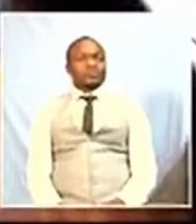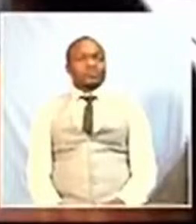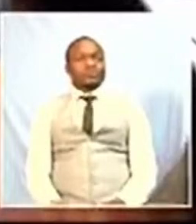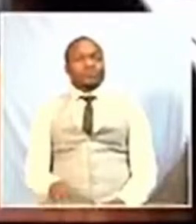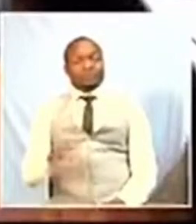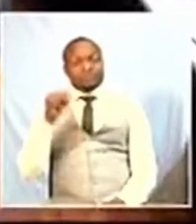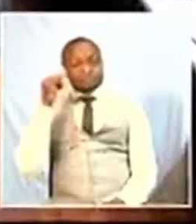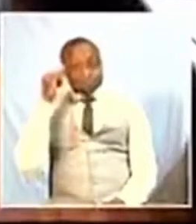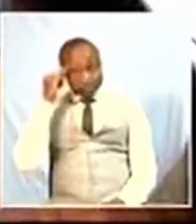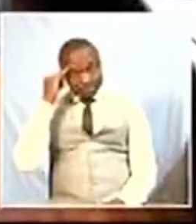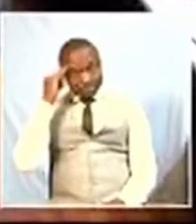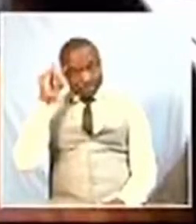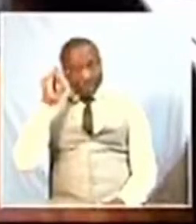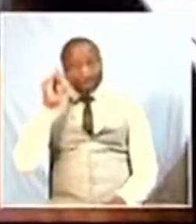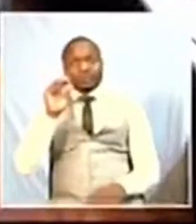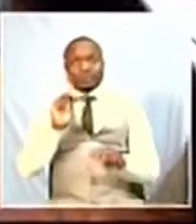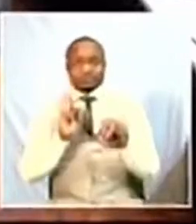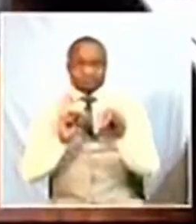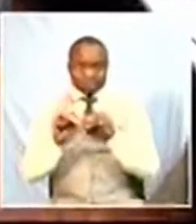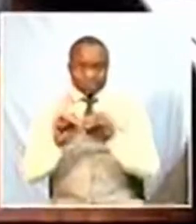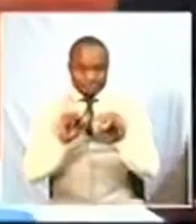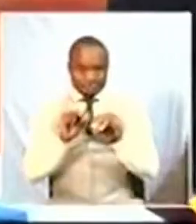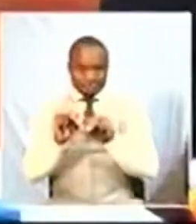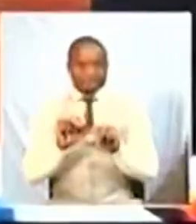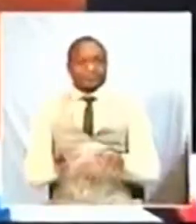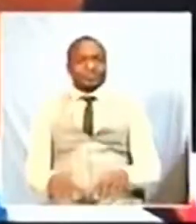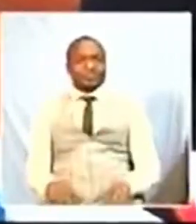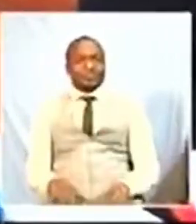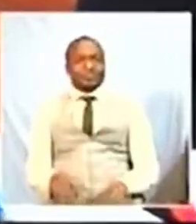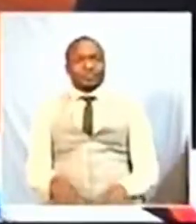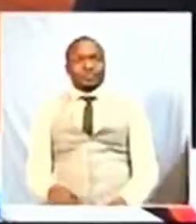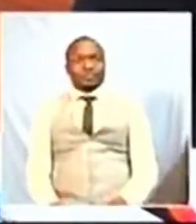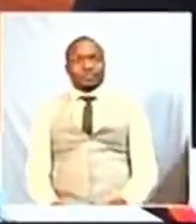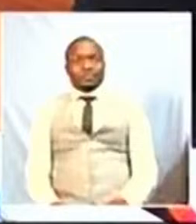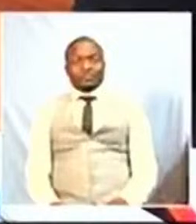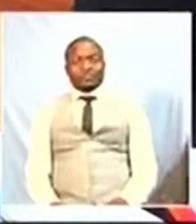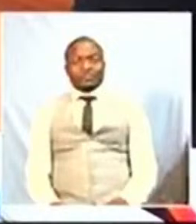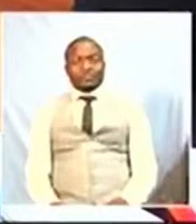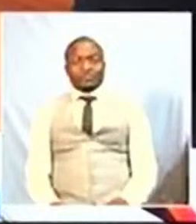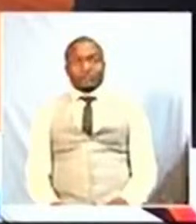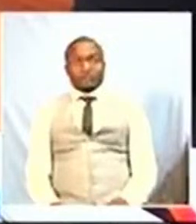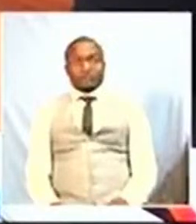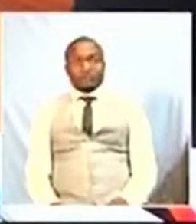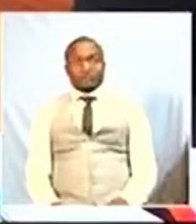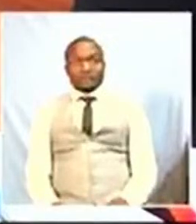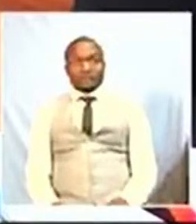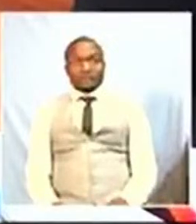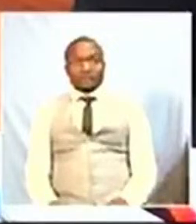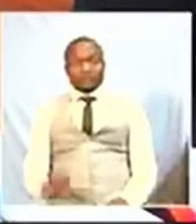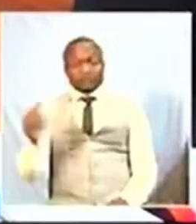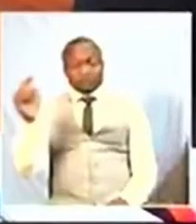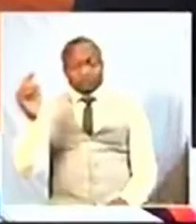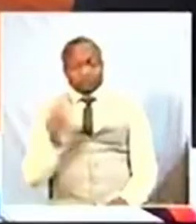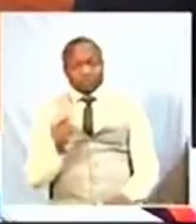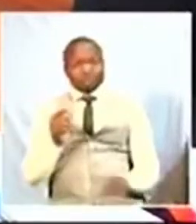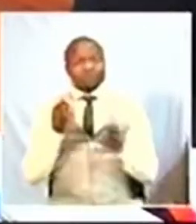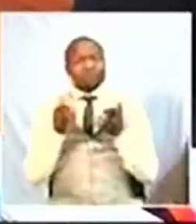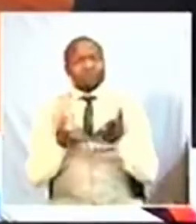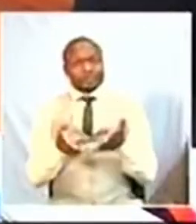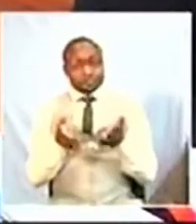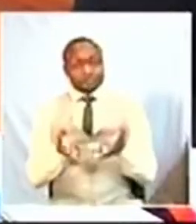of management that when we come to this House, when we have been